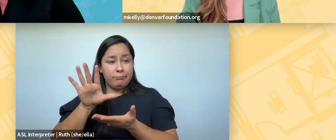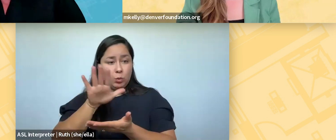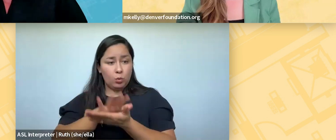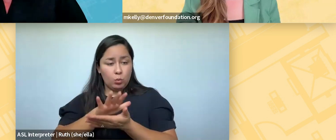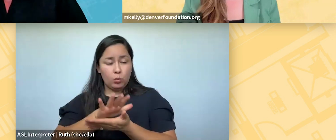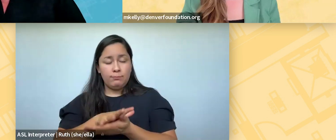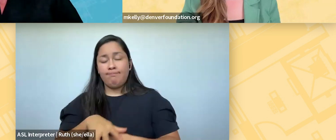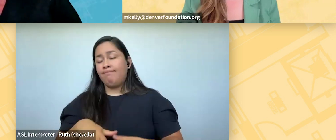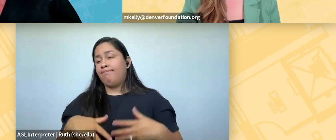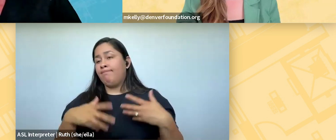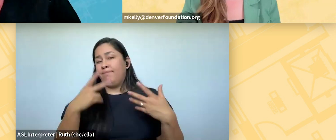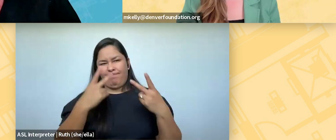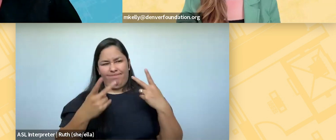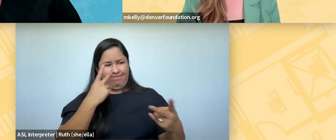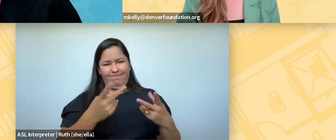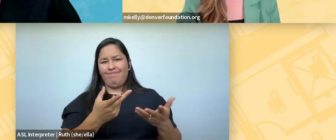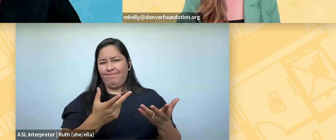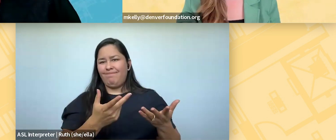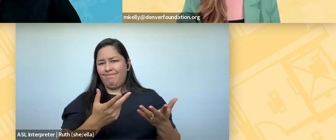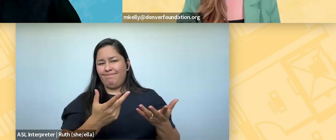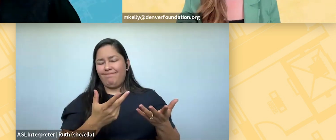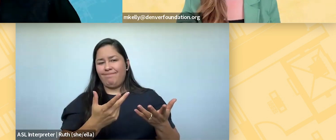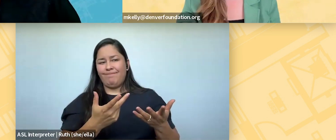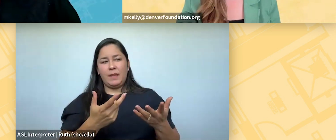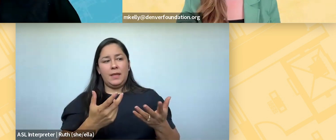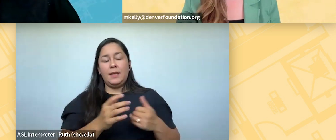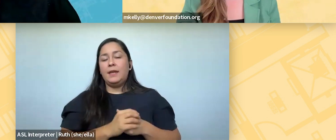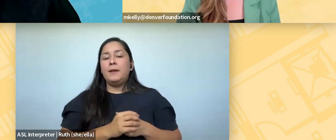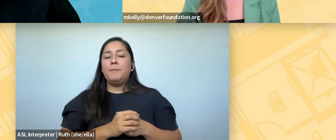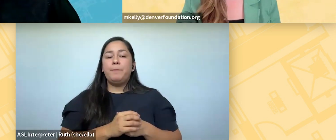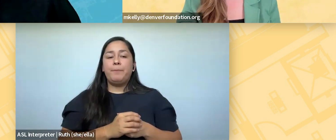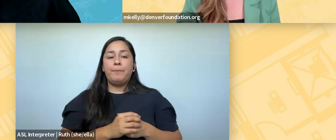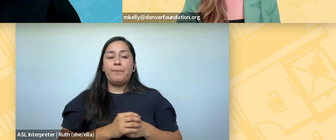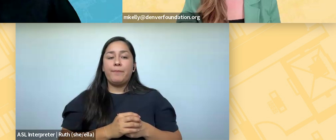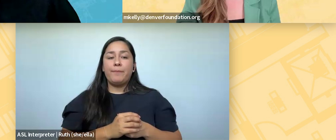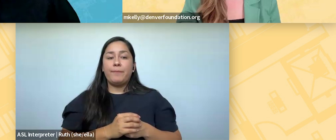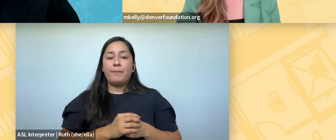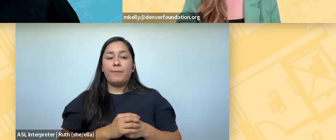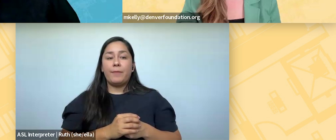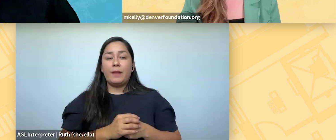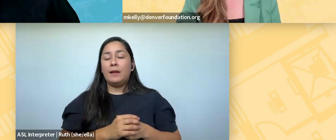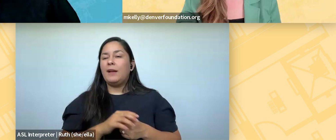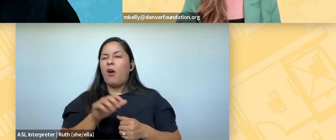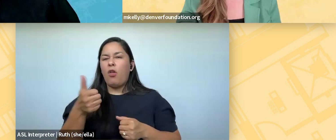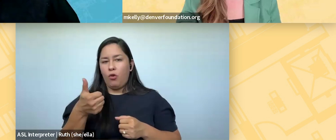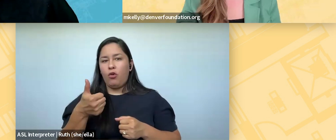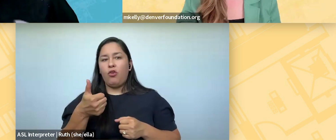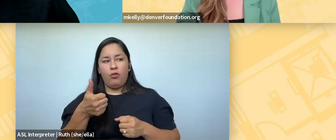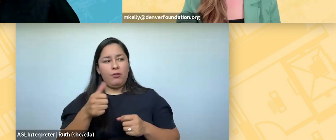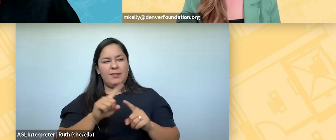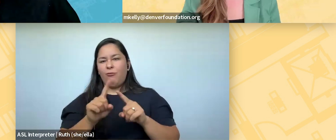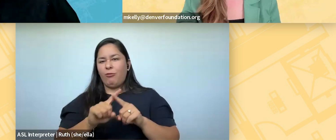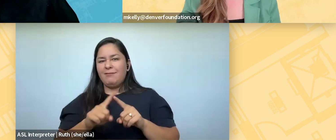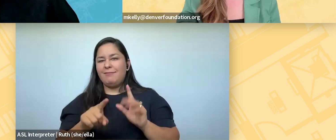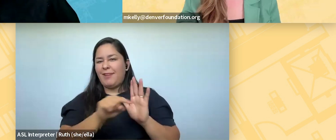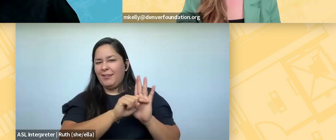really, any area where you're seeing and more negative outcomes are